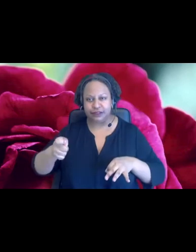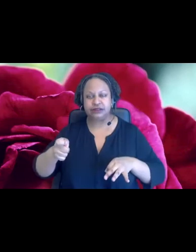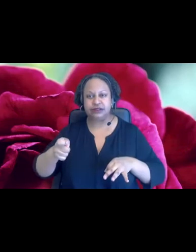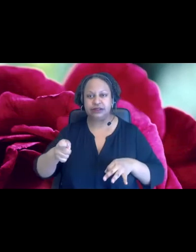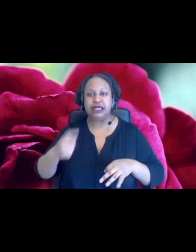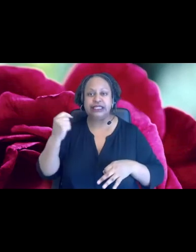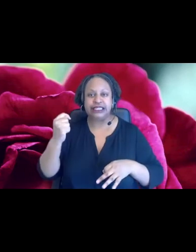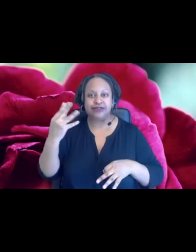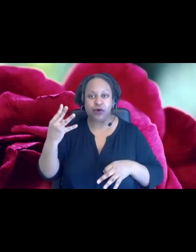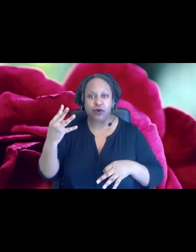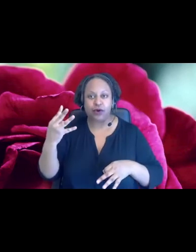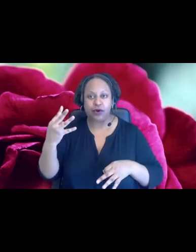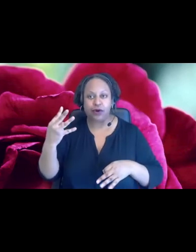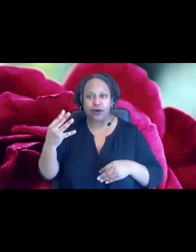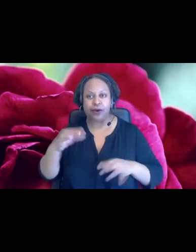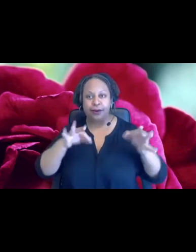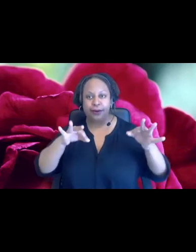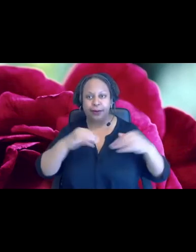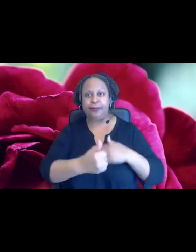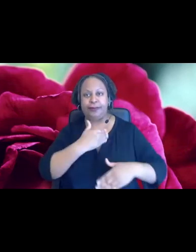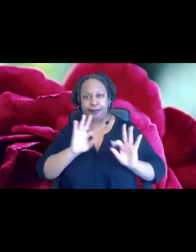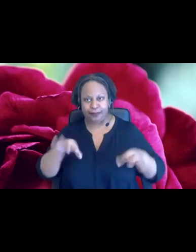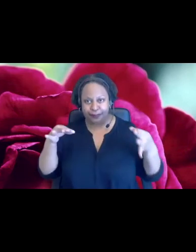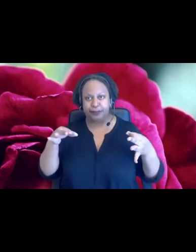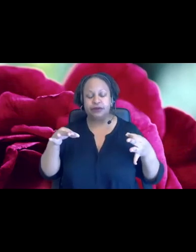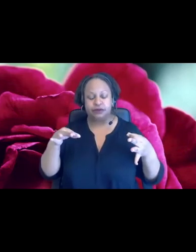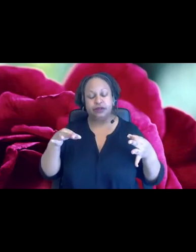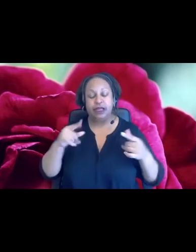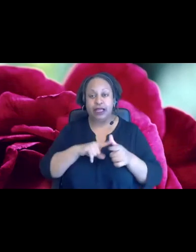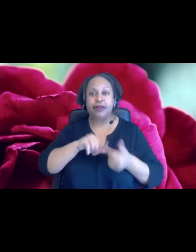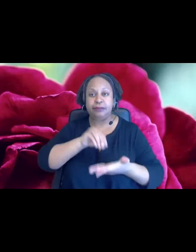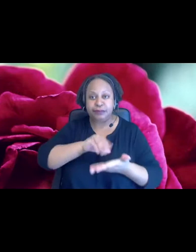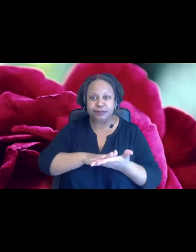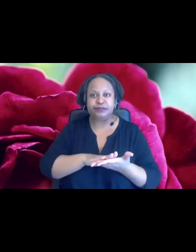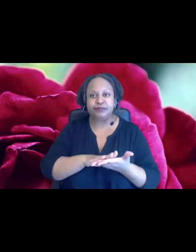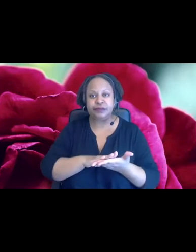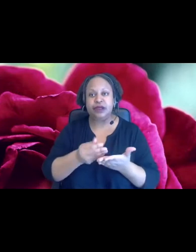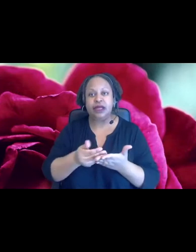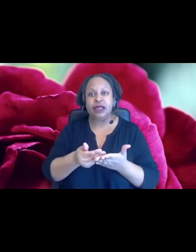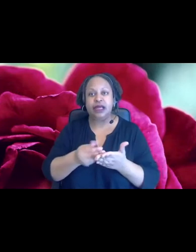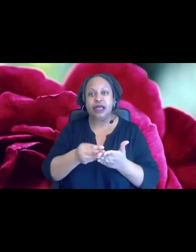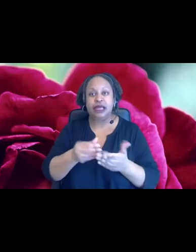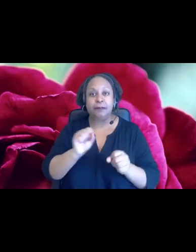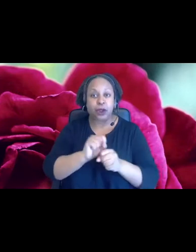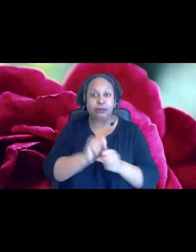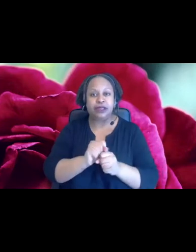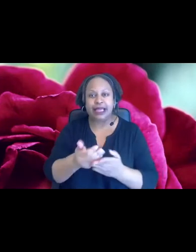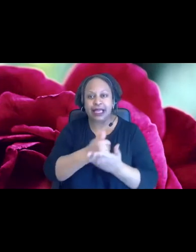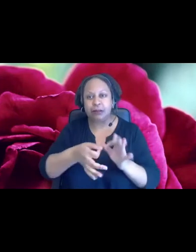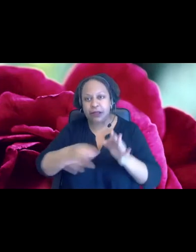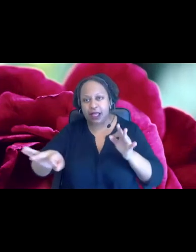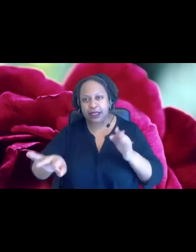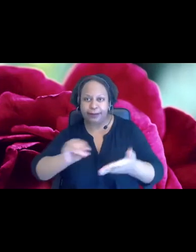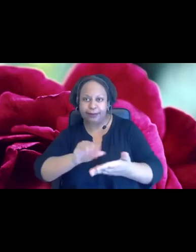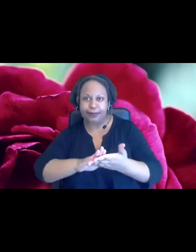slip and you report it on the employment income line on your tax return. You may